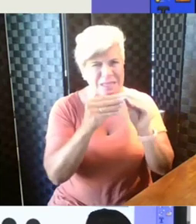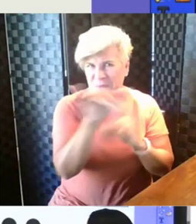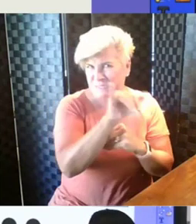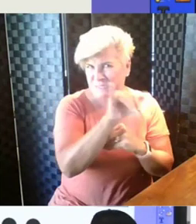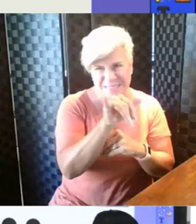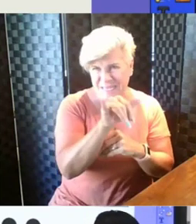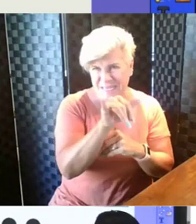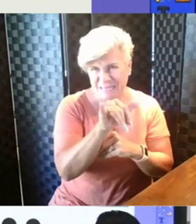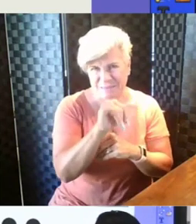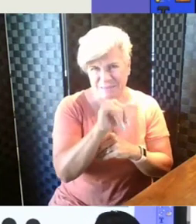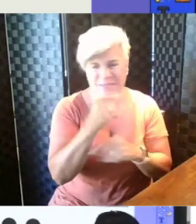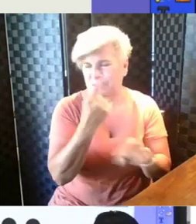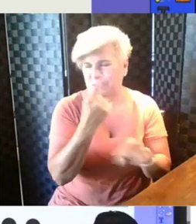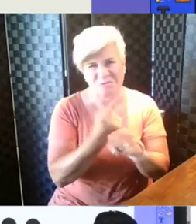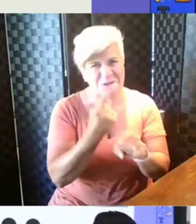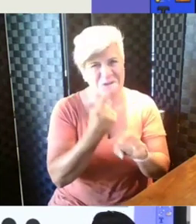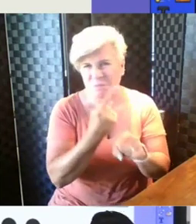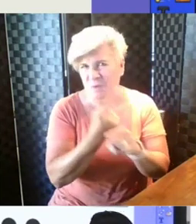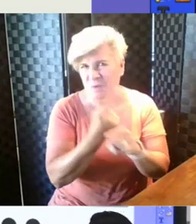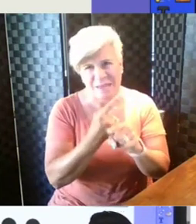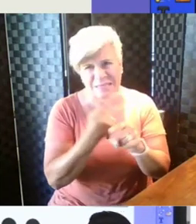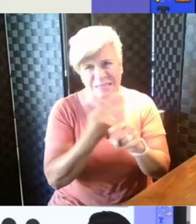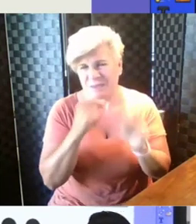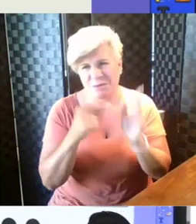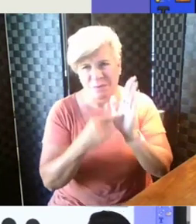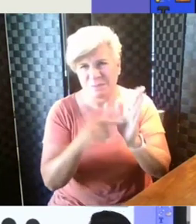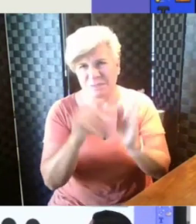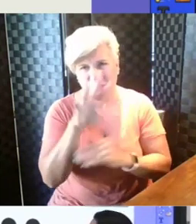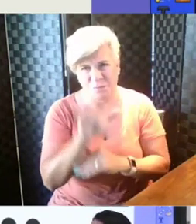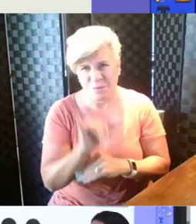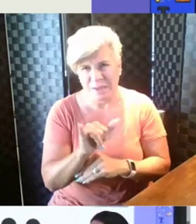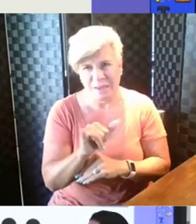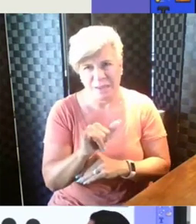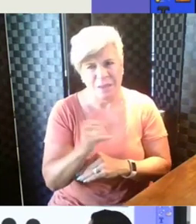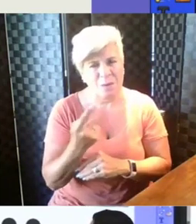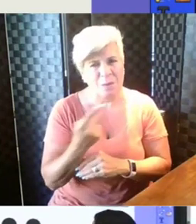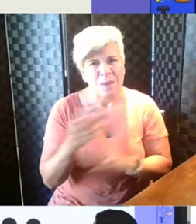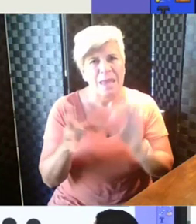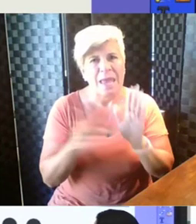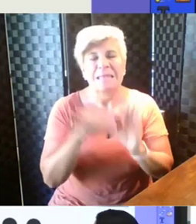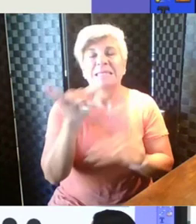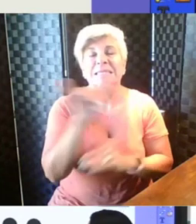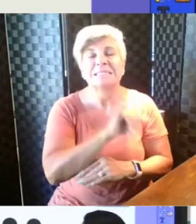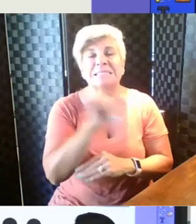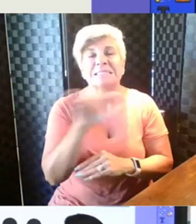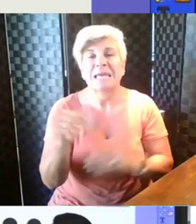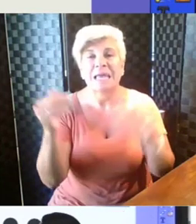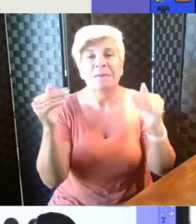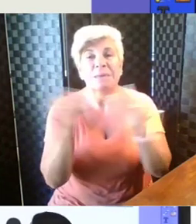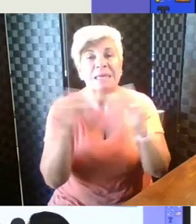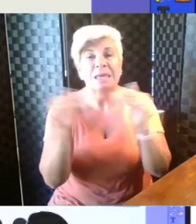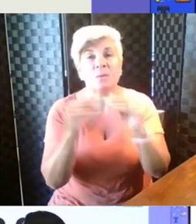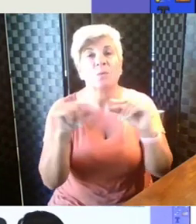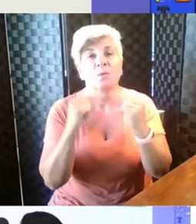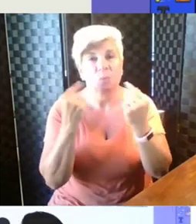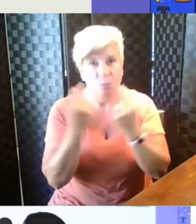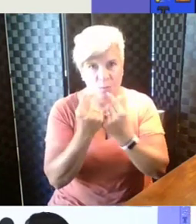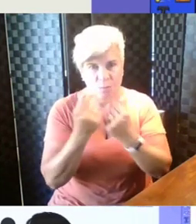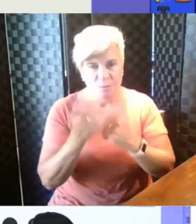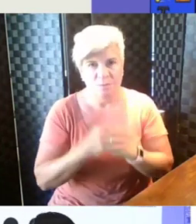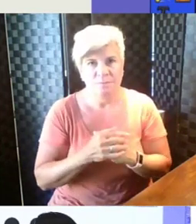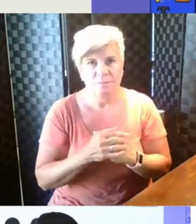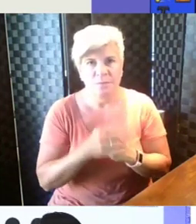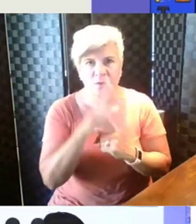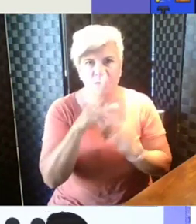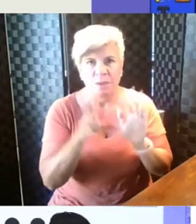that's probably not going to represent this array because we add the same equal groups.